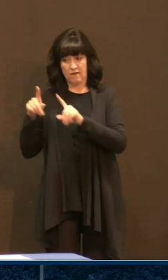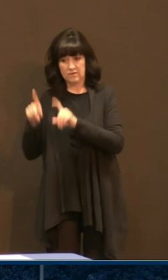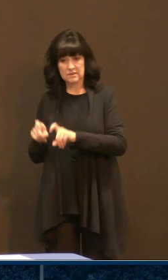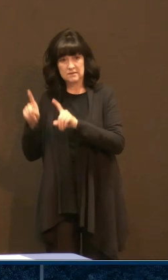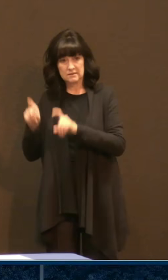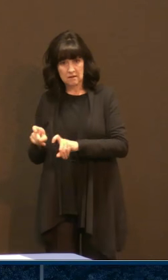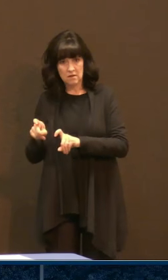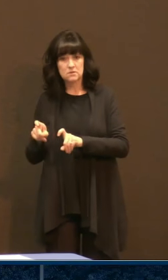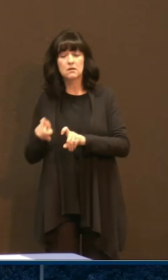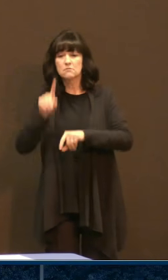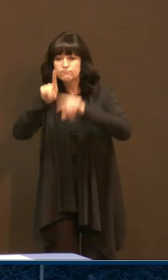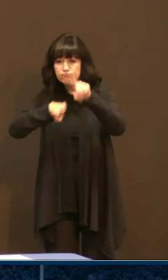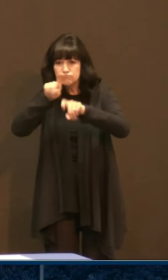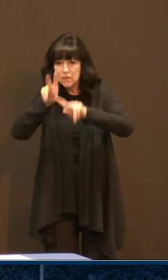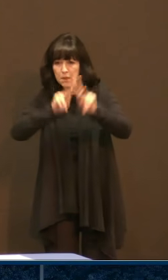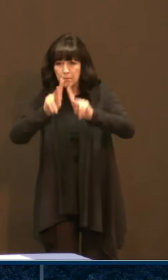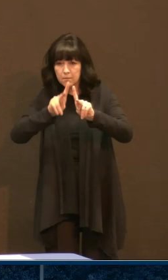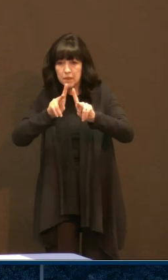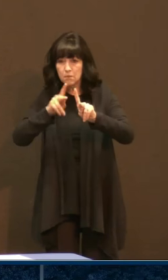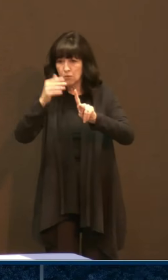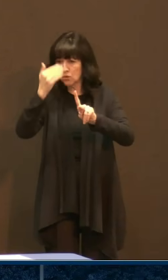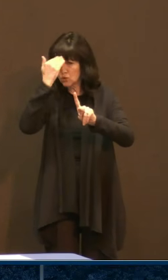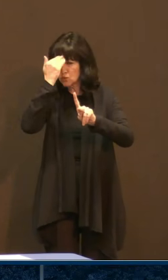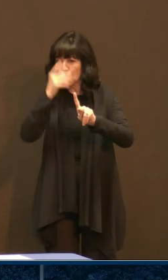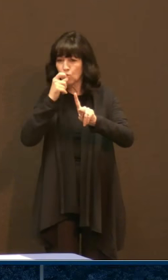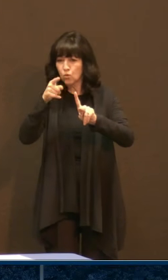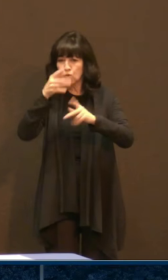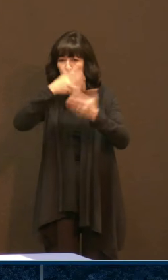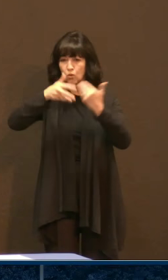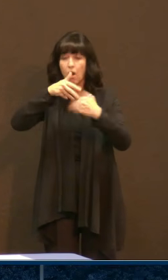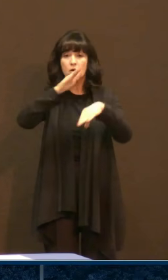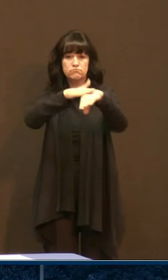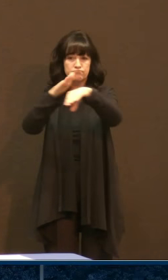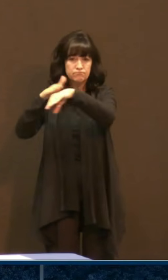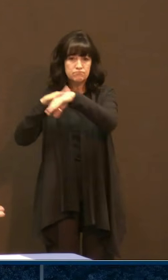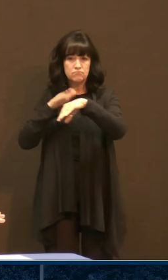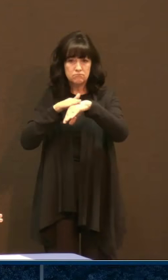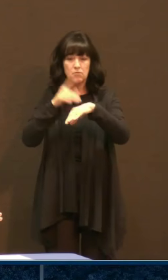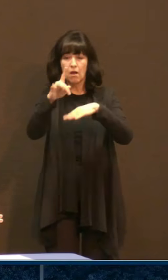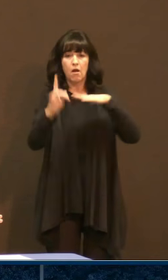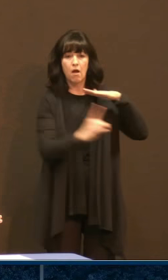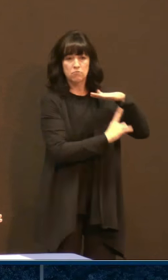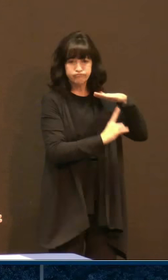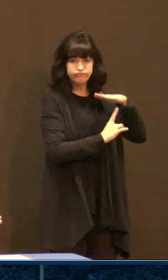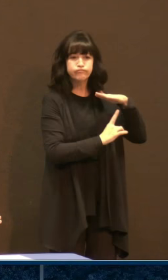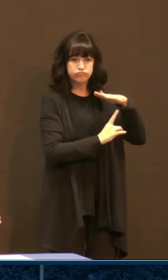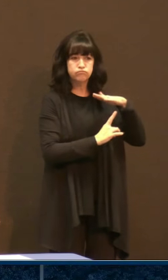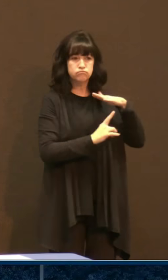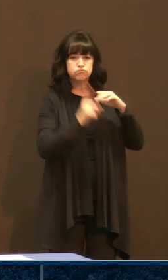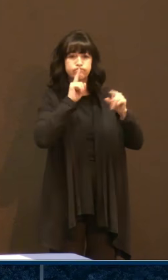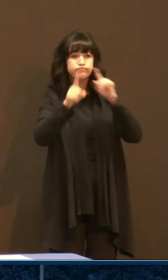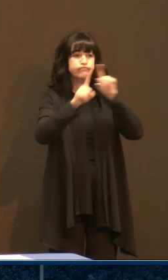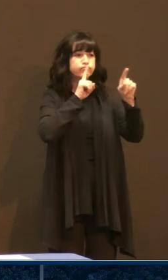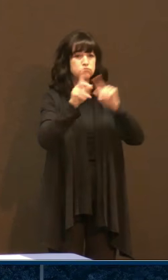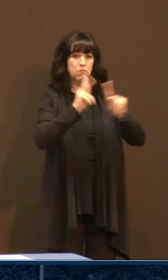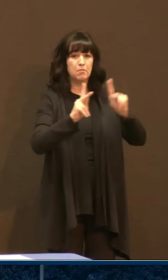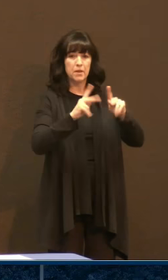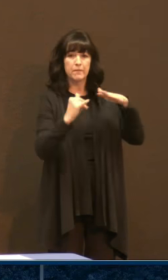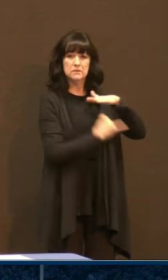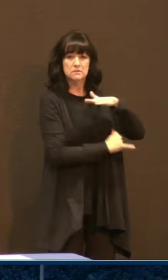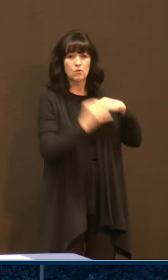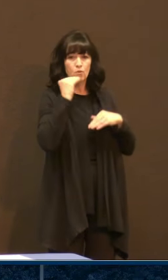positive, isolate them, and contain the spread that way, as opposed of the blunt instrument of just a